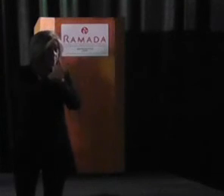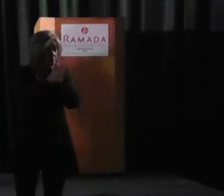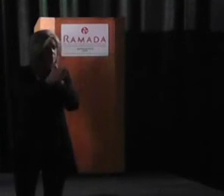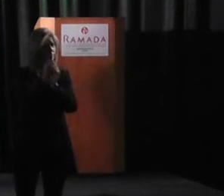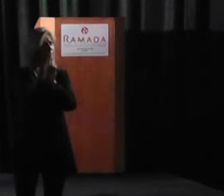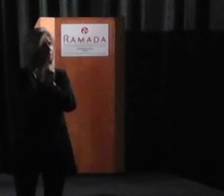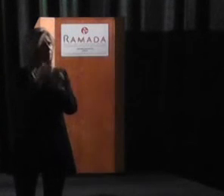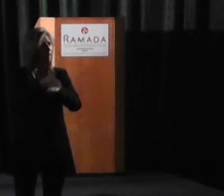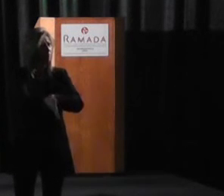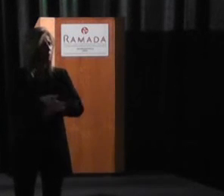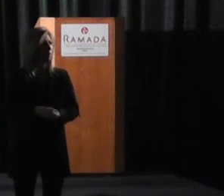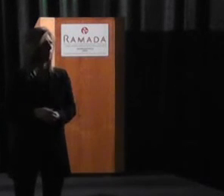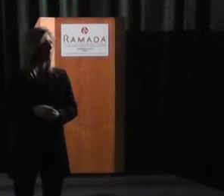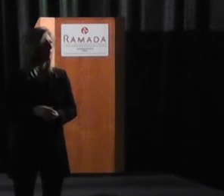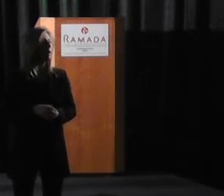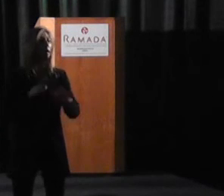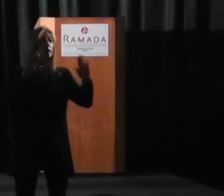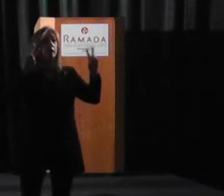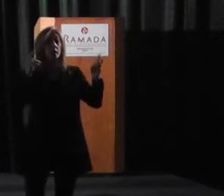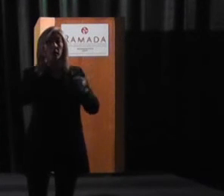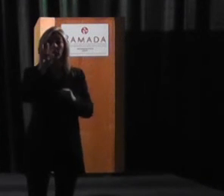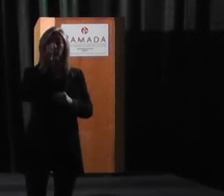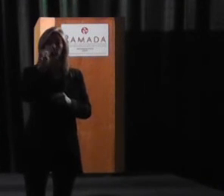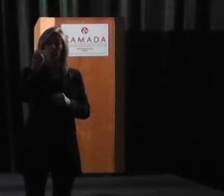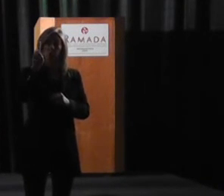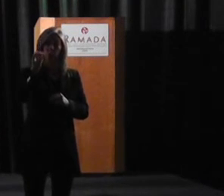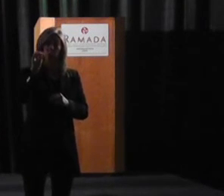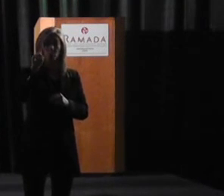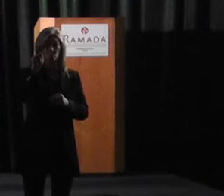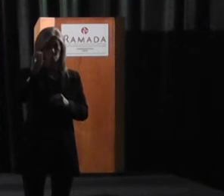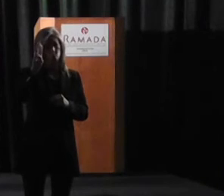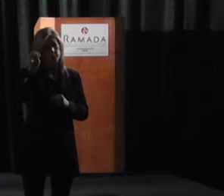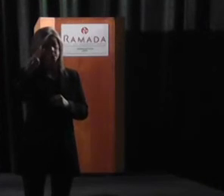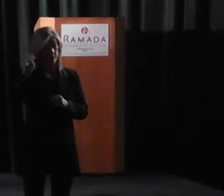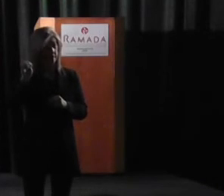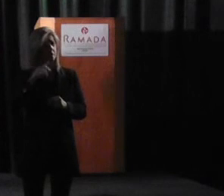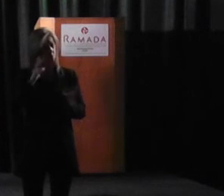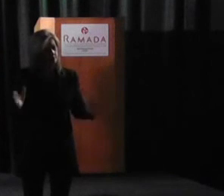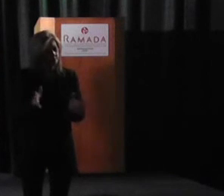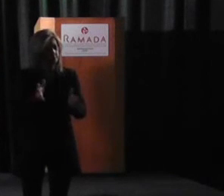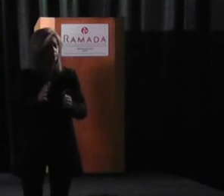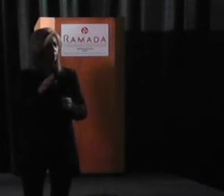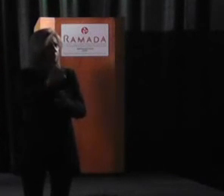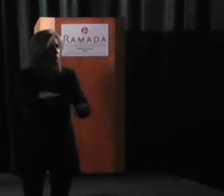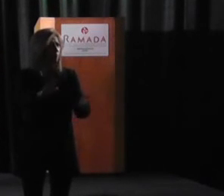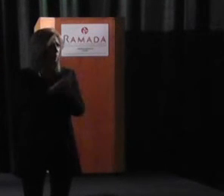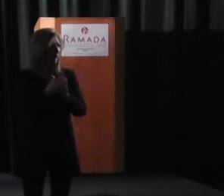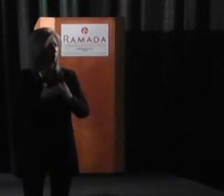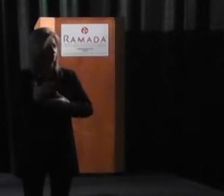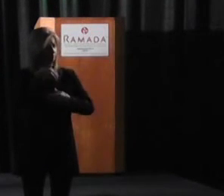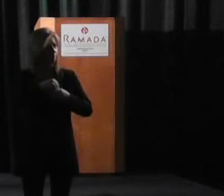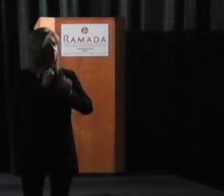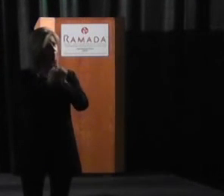Free to Be Me aims to empower kids to be physically fit and active, experience success, and become vital, self-determined